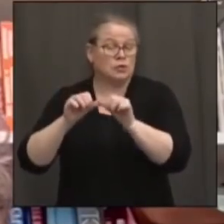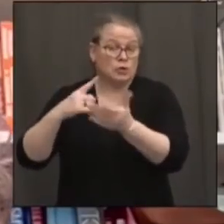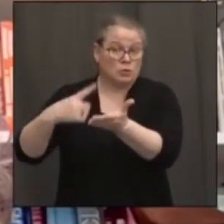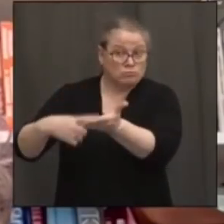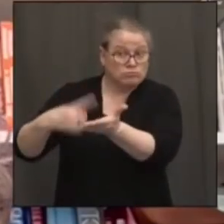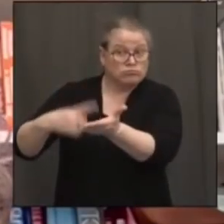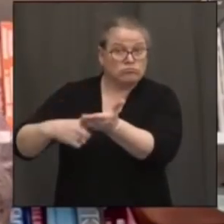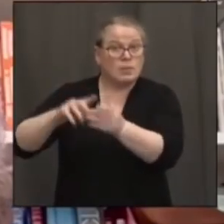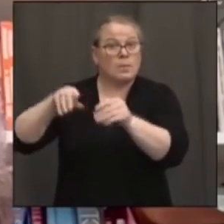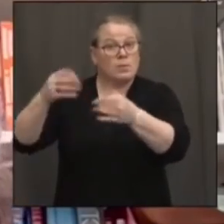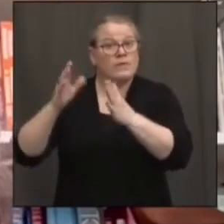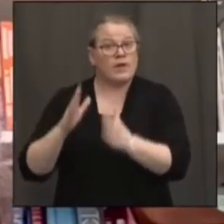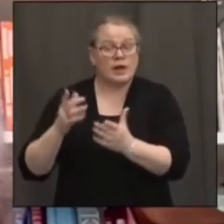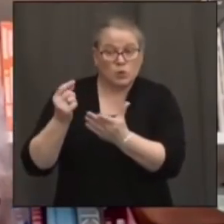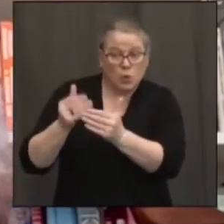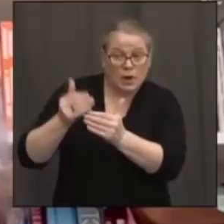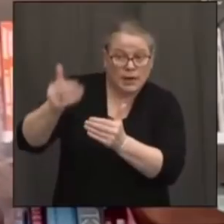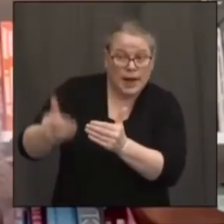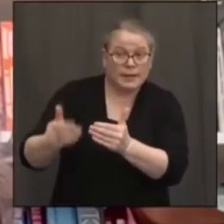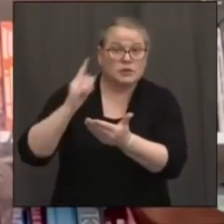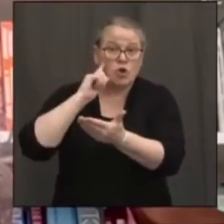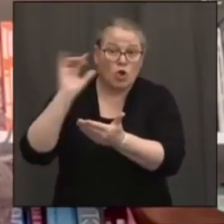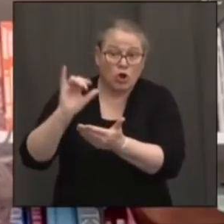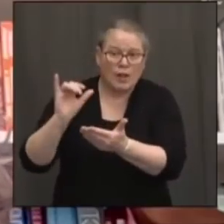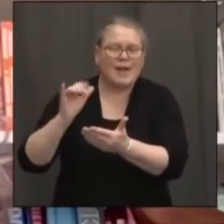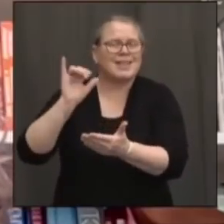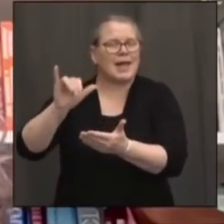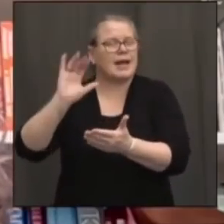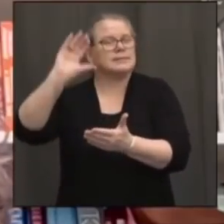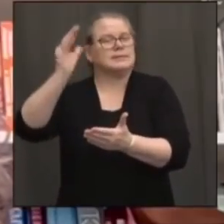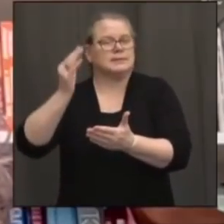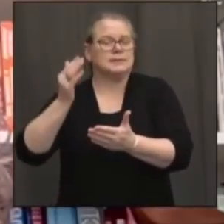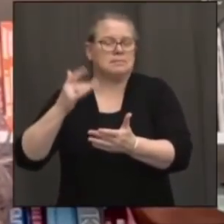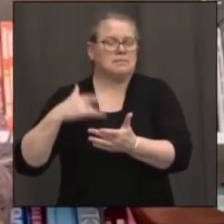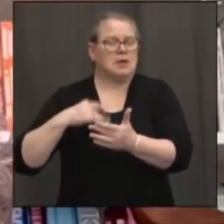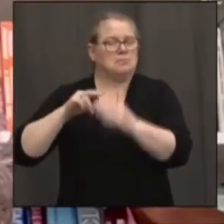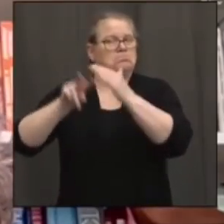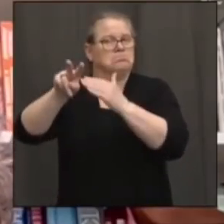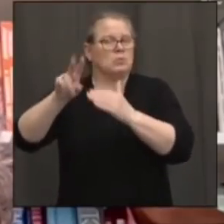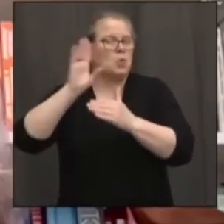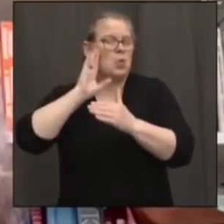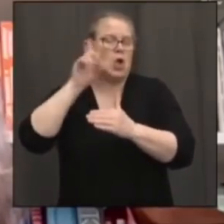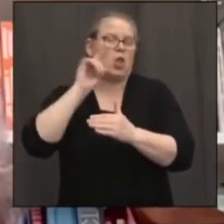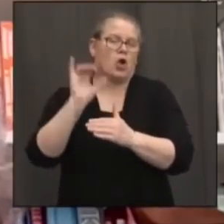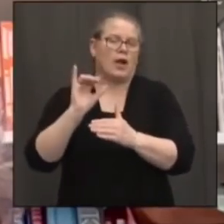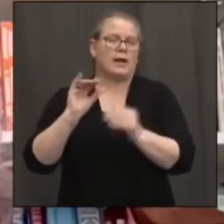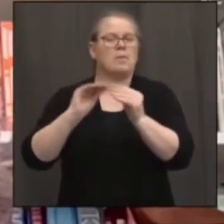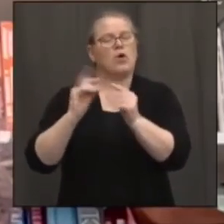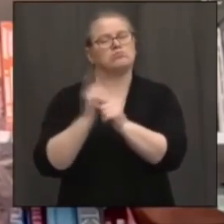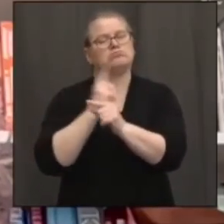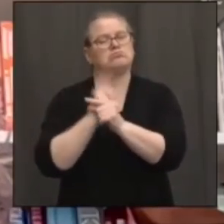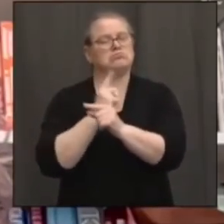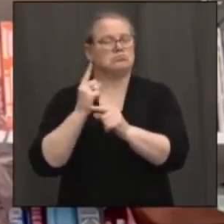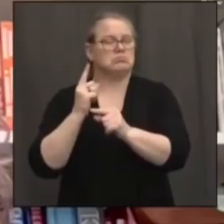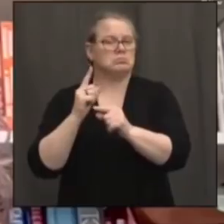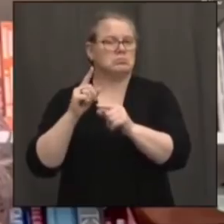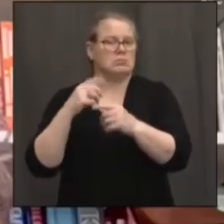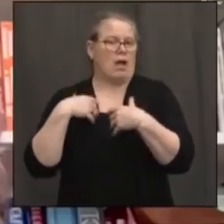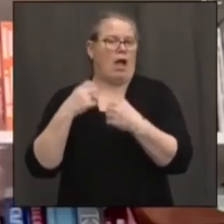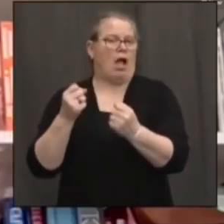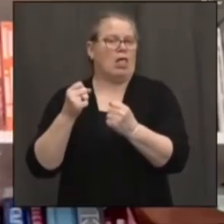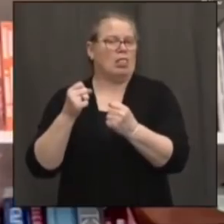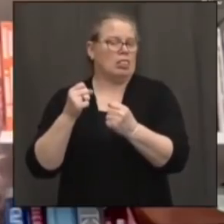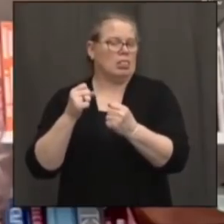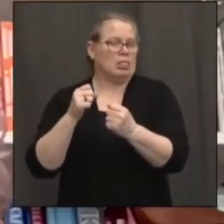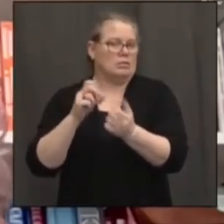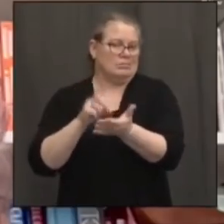phase of this looks like, and that'll look more like a usual kind of a way that we would access healthcare. And to